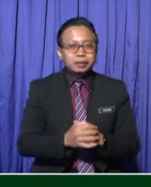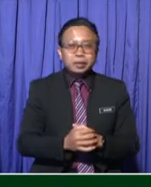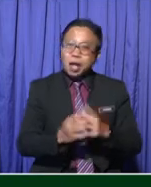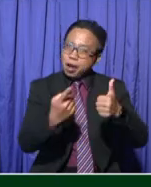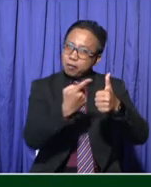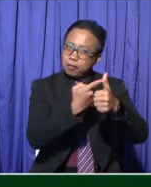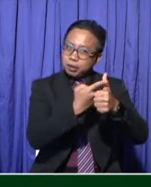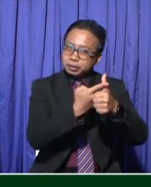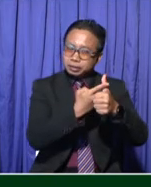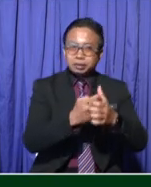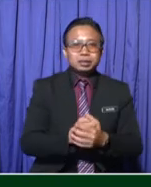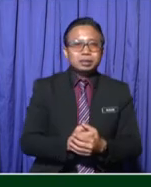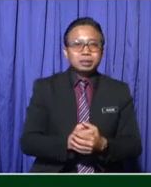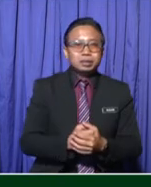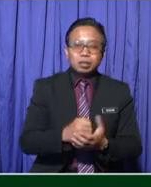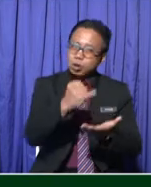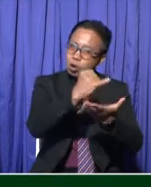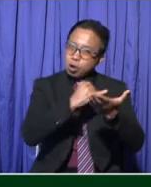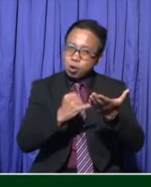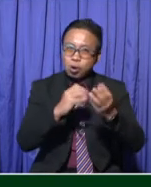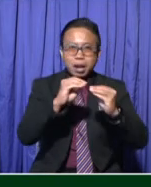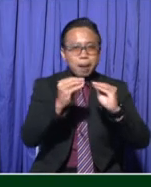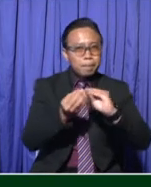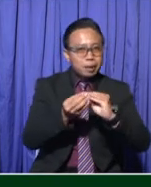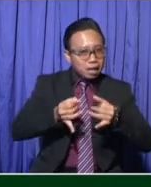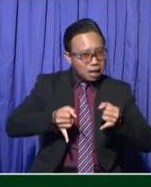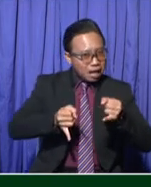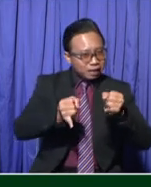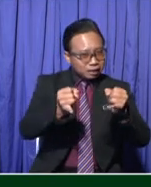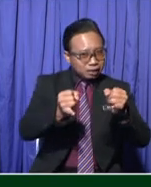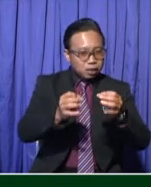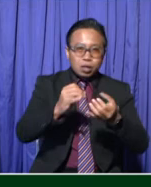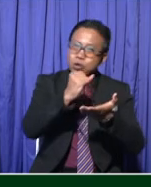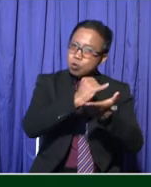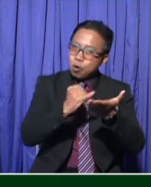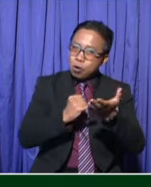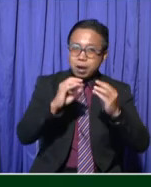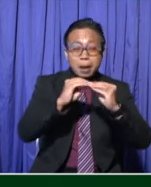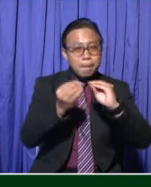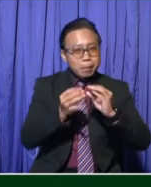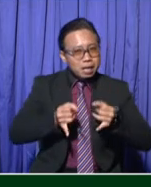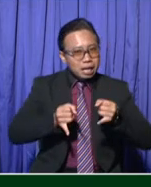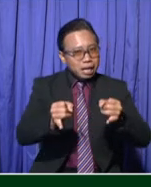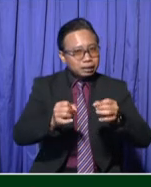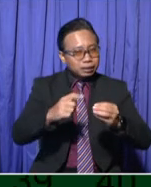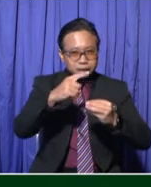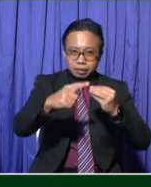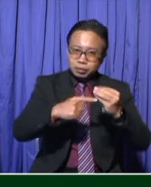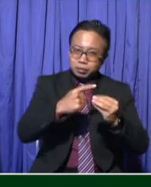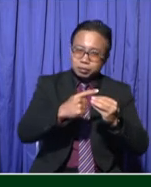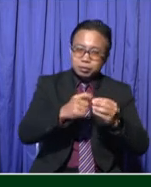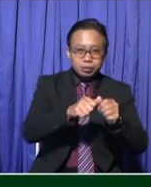First, you can draw a number line. Draw a number line based on the questions